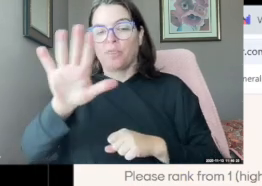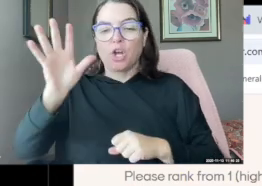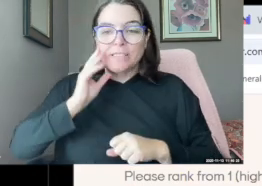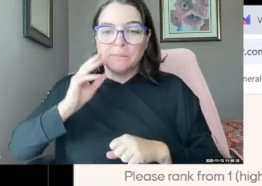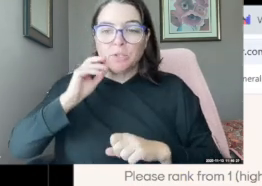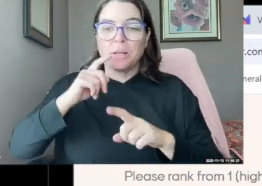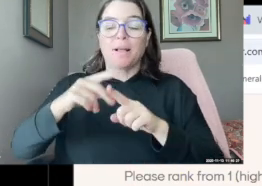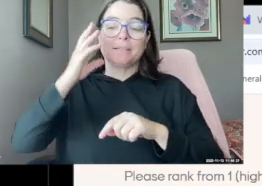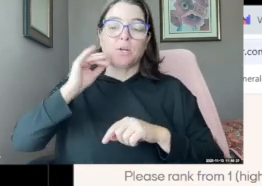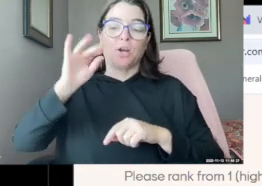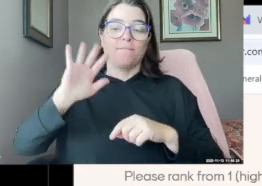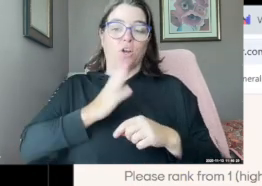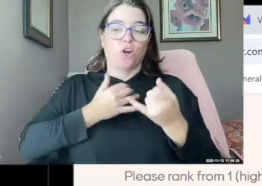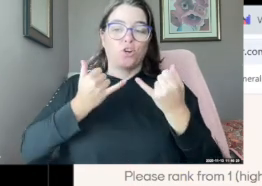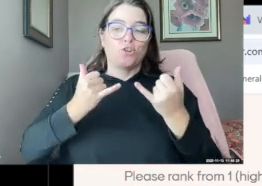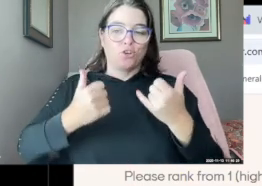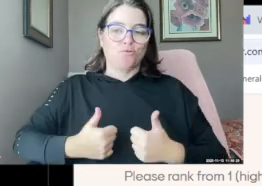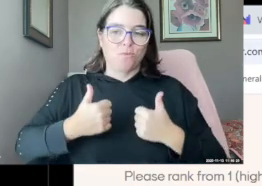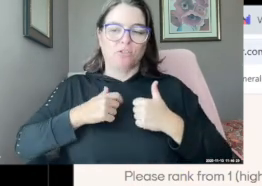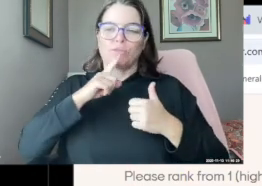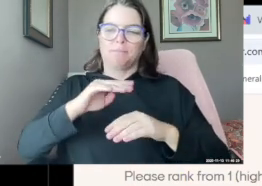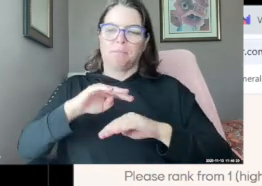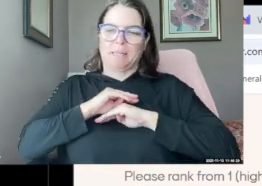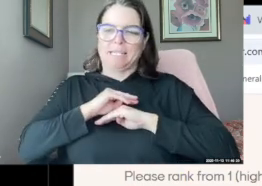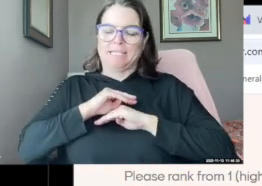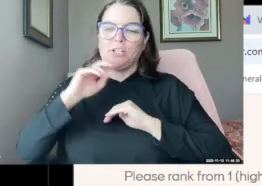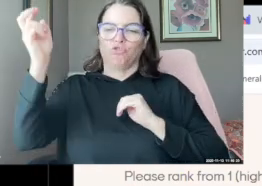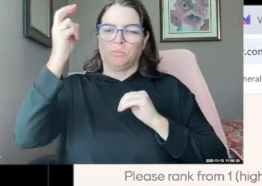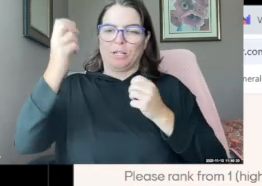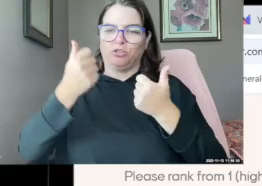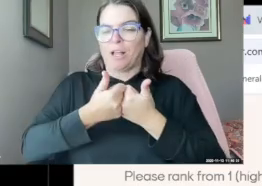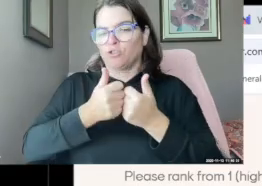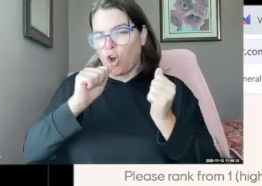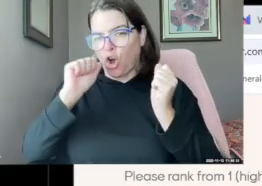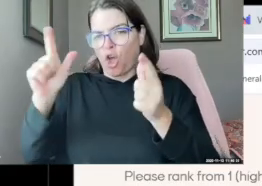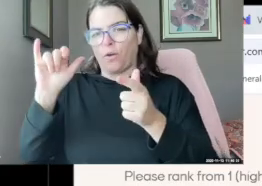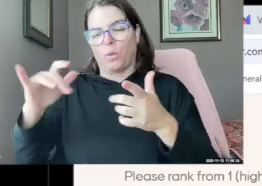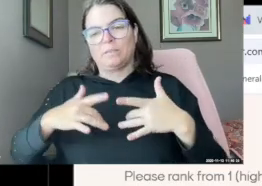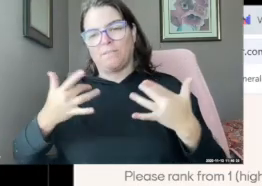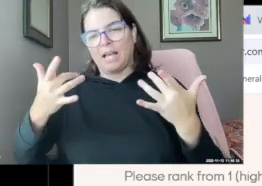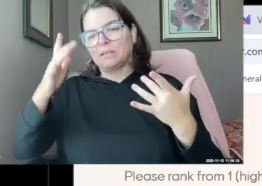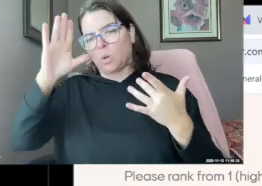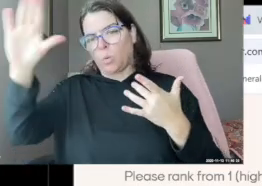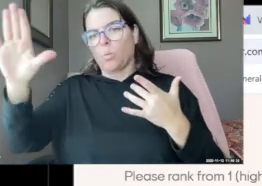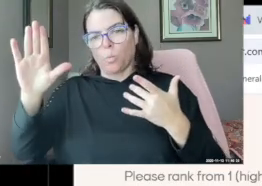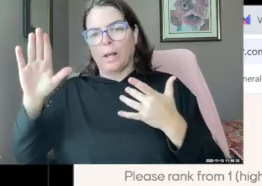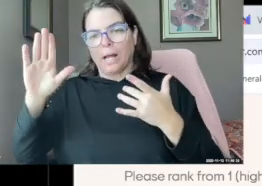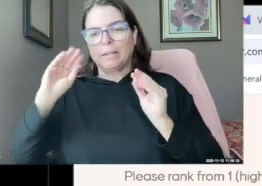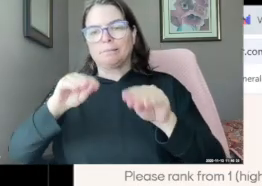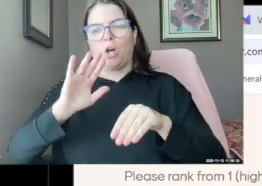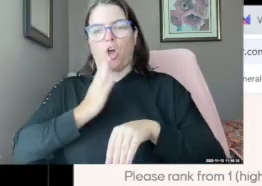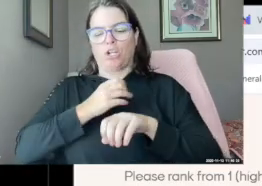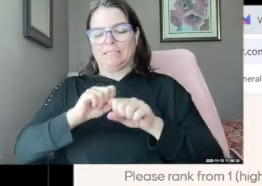attending these events. And we're going to need all the support we can to make sure that their experience and the experience of our current